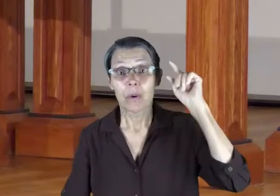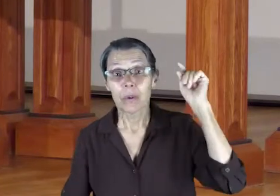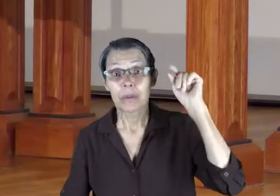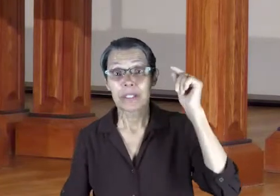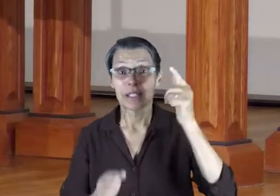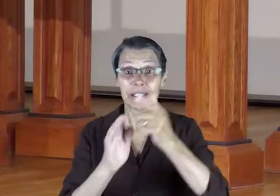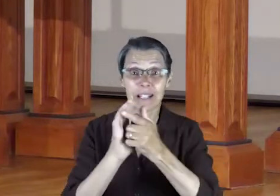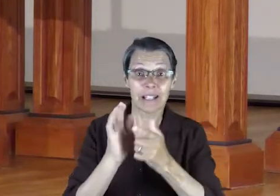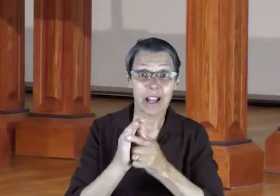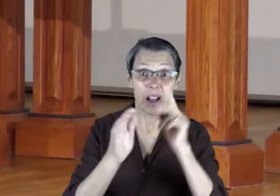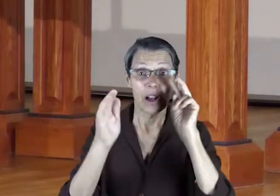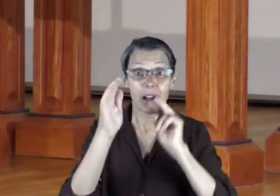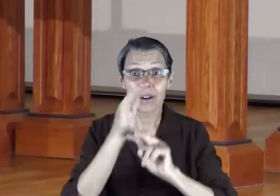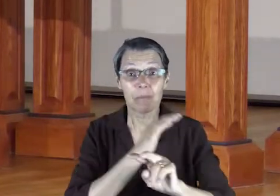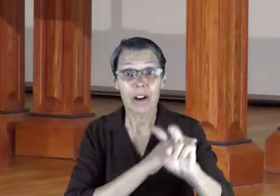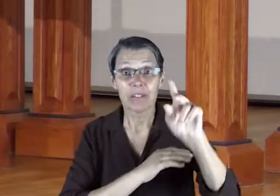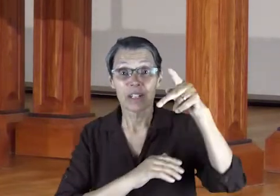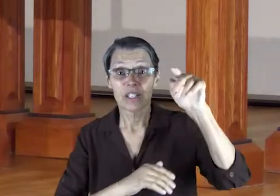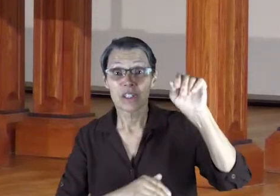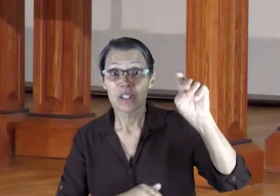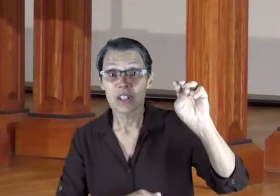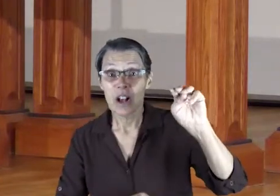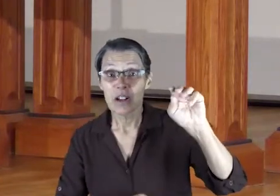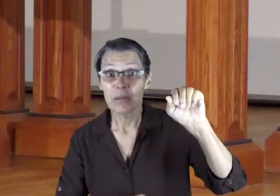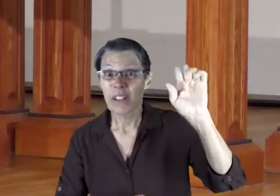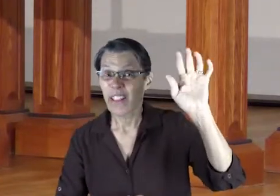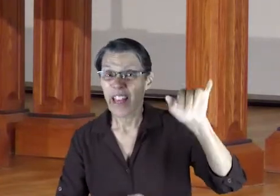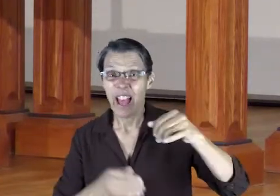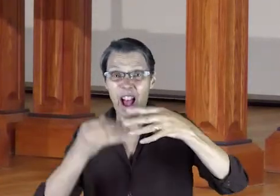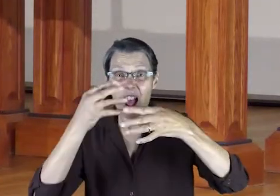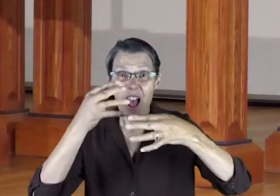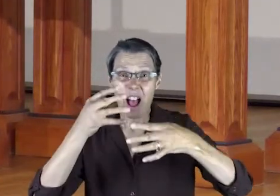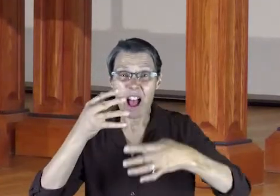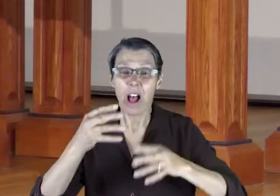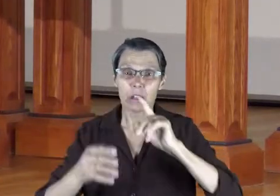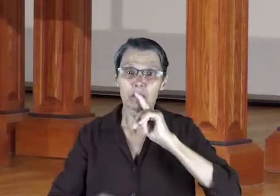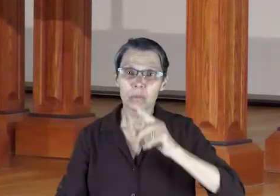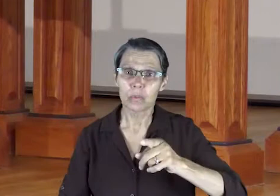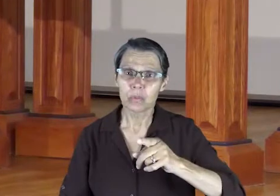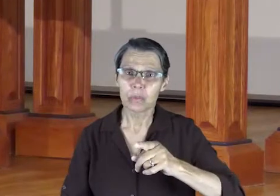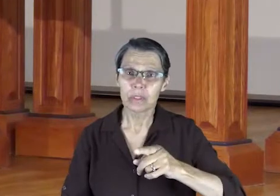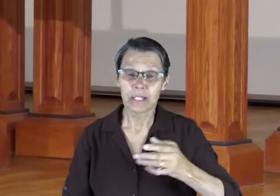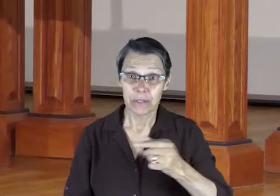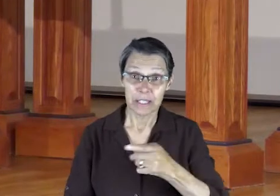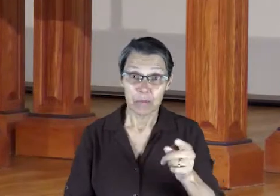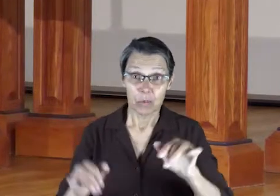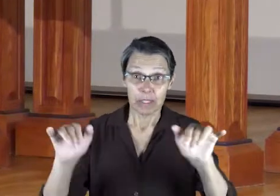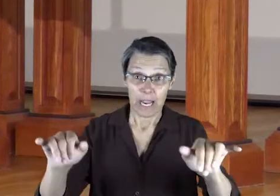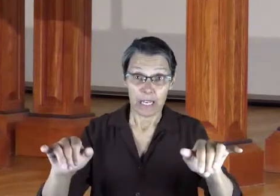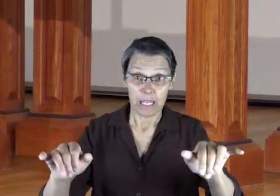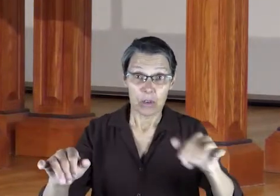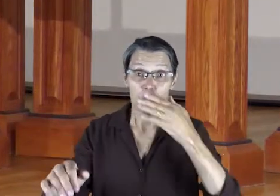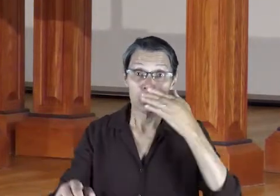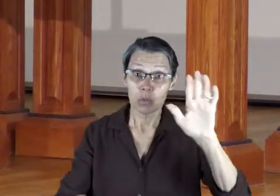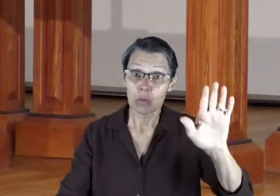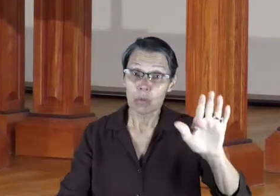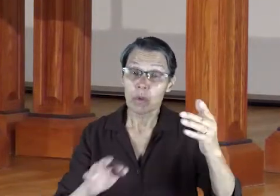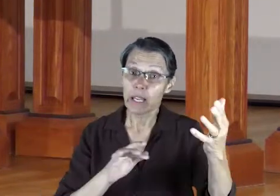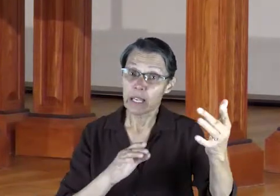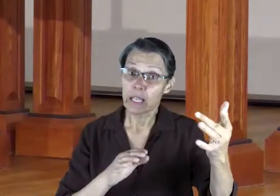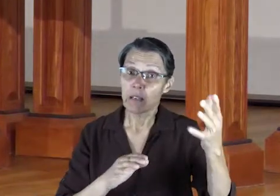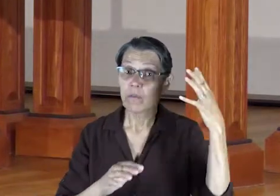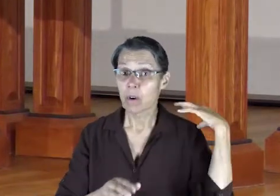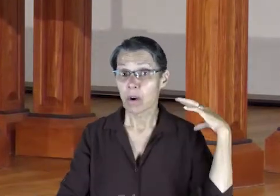prophets and the Psalms was true. And it says that he wants them to stay in Jerusalem and that power will come upon